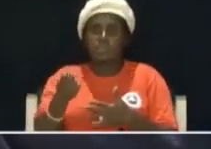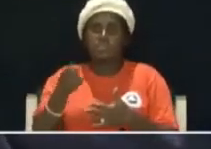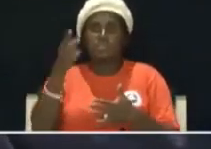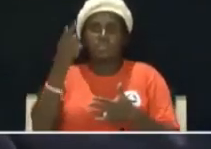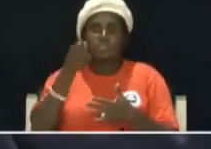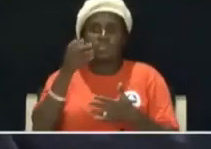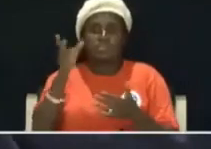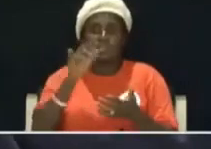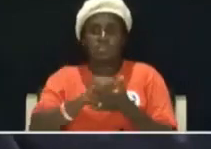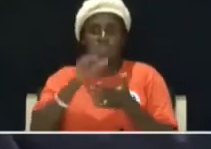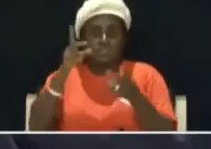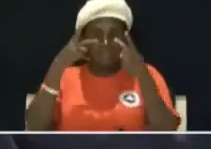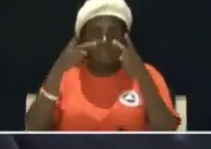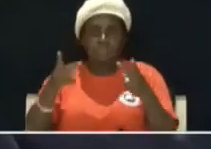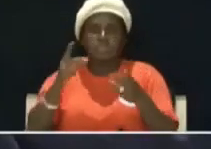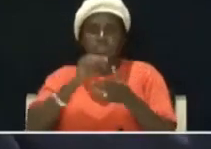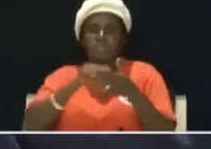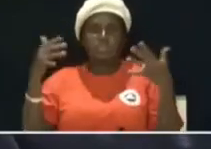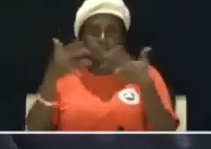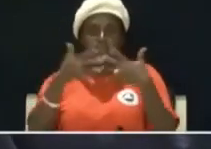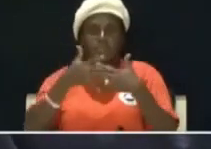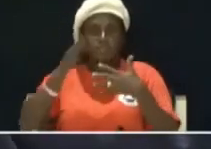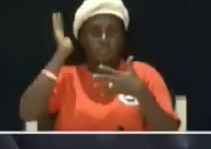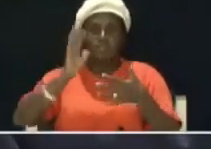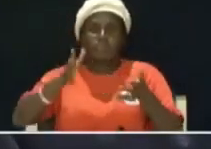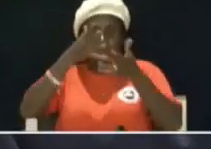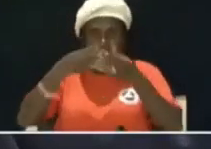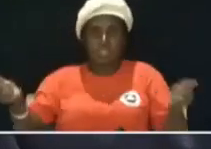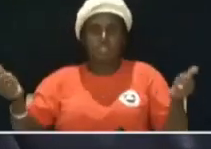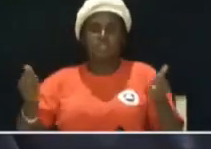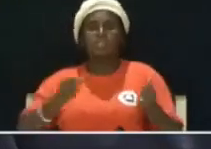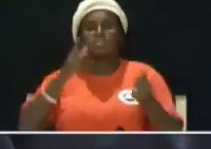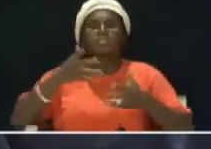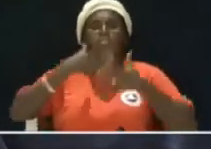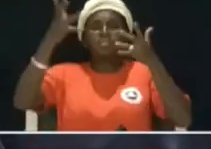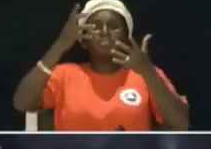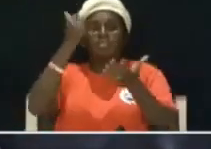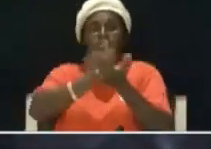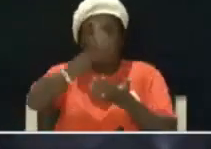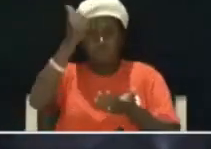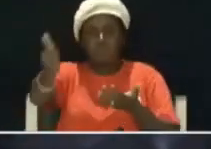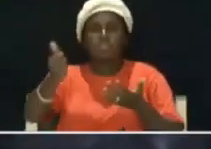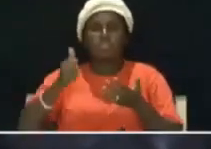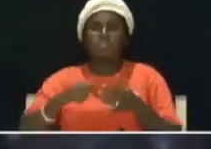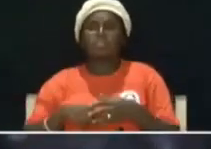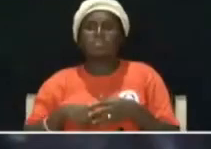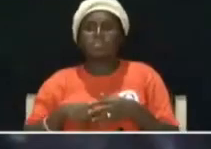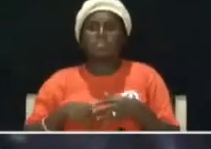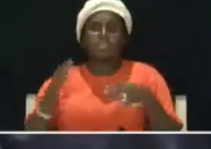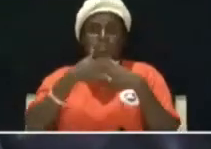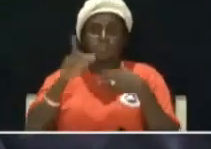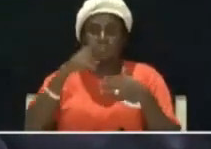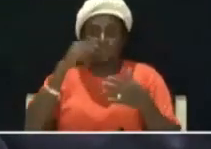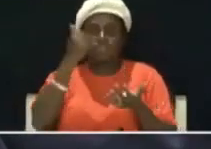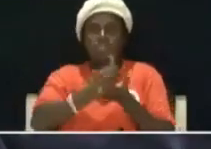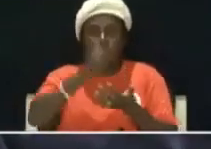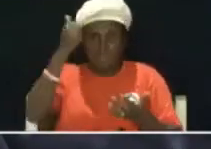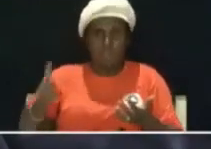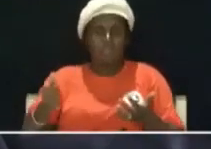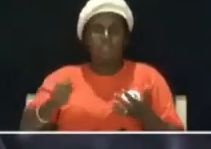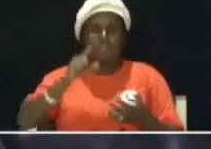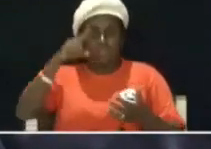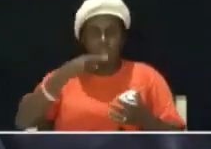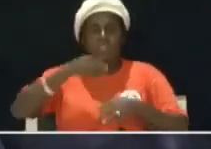you see, you the fear, you go met. I say, amen. After I say amen, I say, at